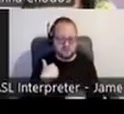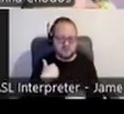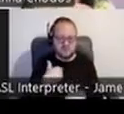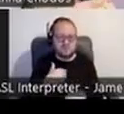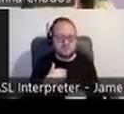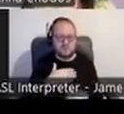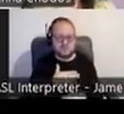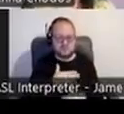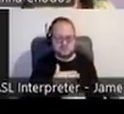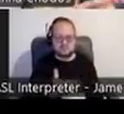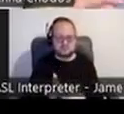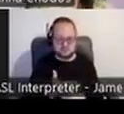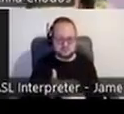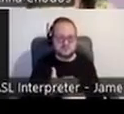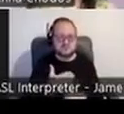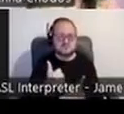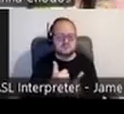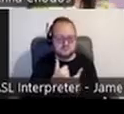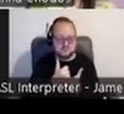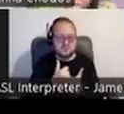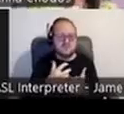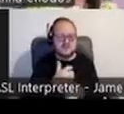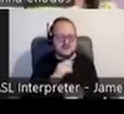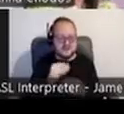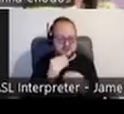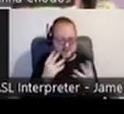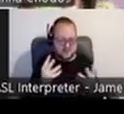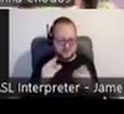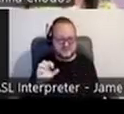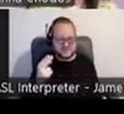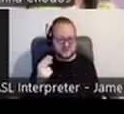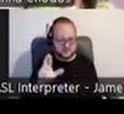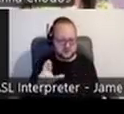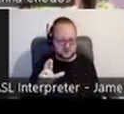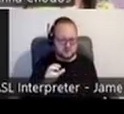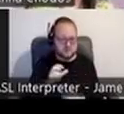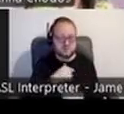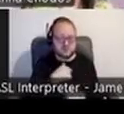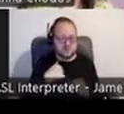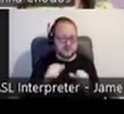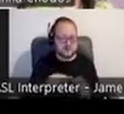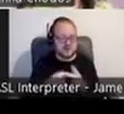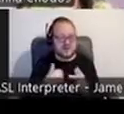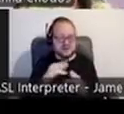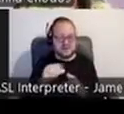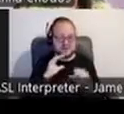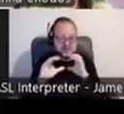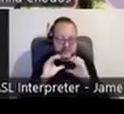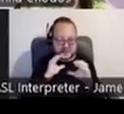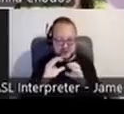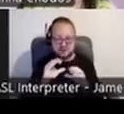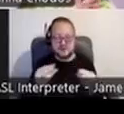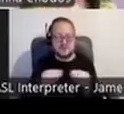to connect our EHR to their organization so we can start having that communication more